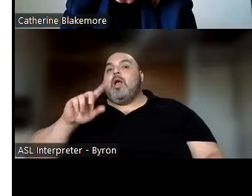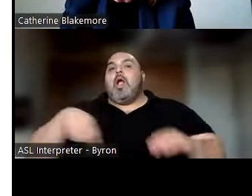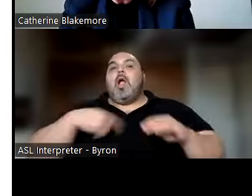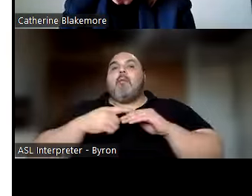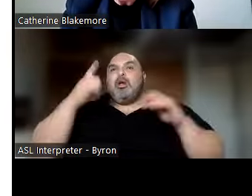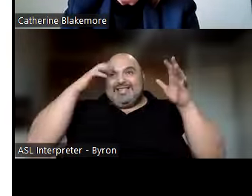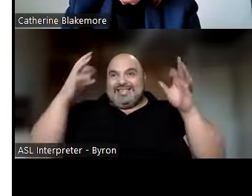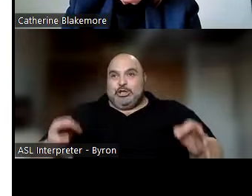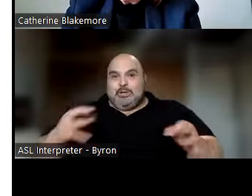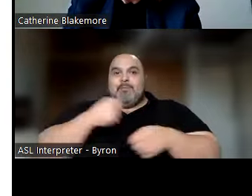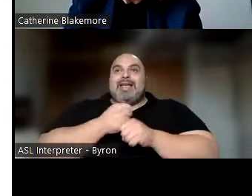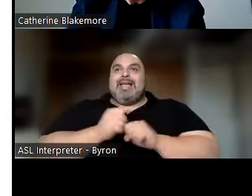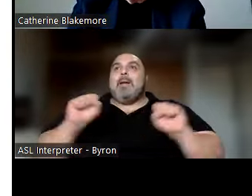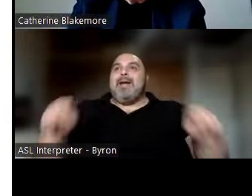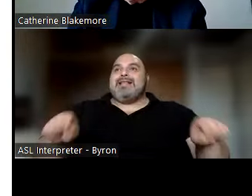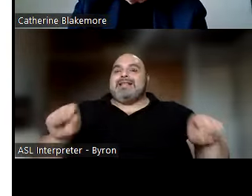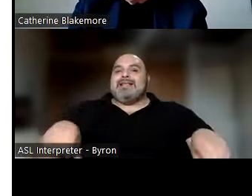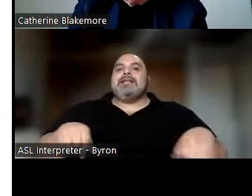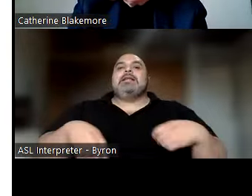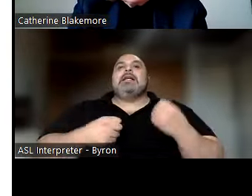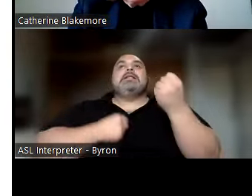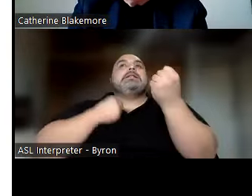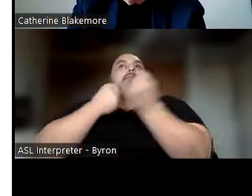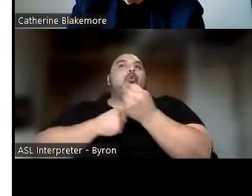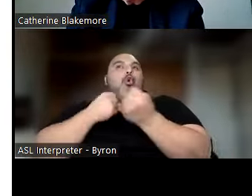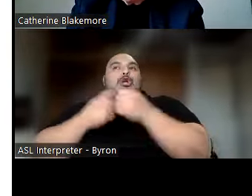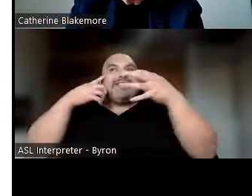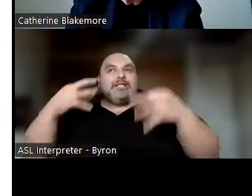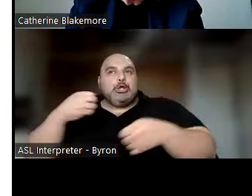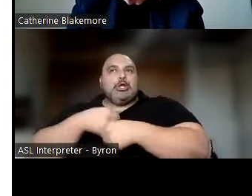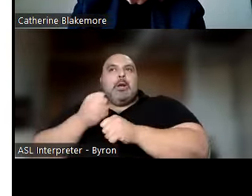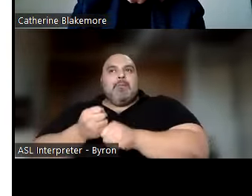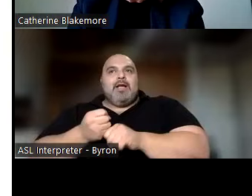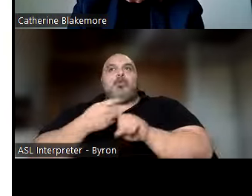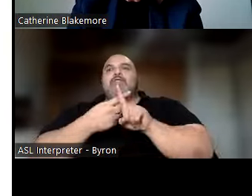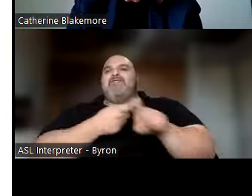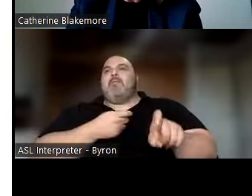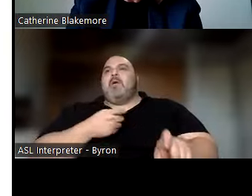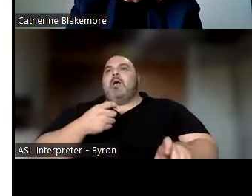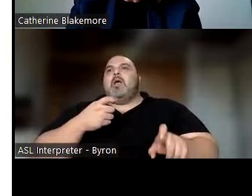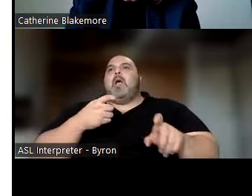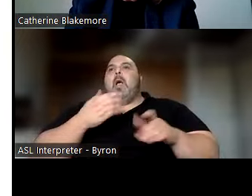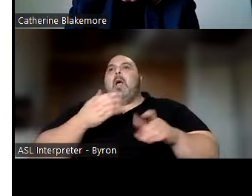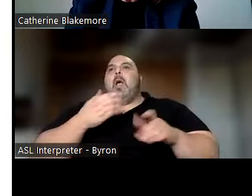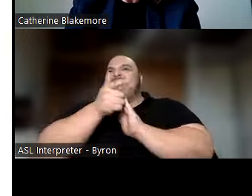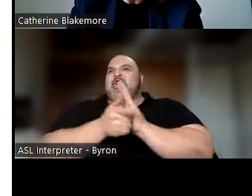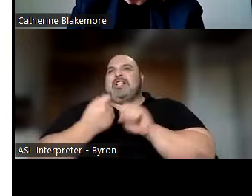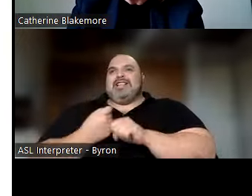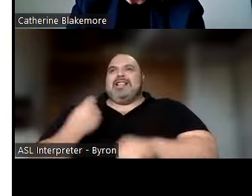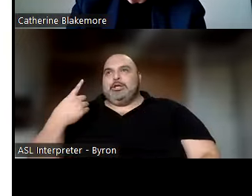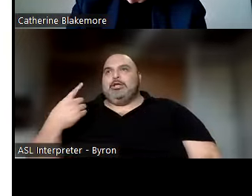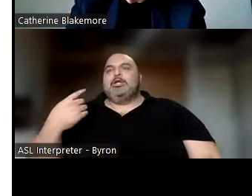decision-making capacity and supported decision-making, which came out of a piece of legislation last year